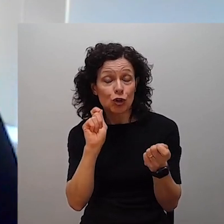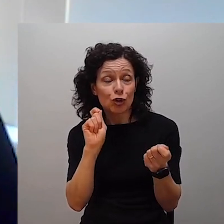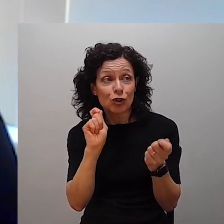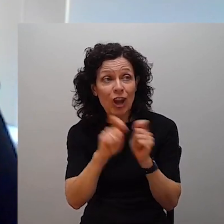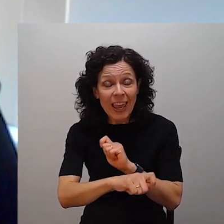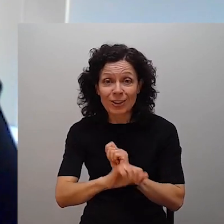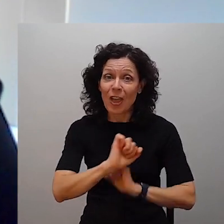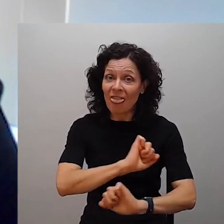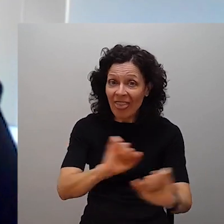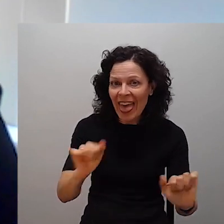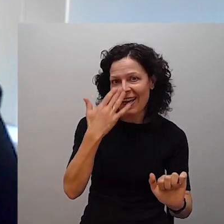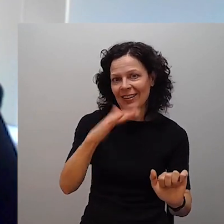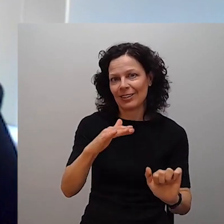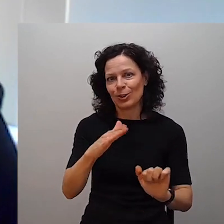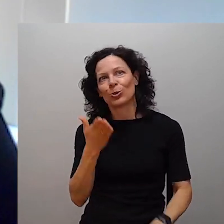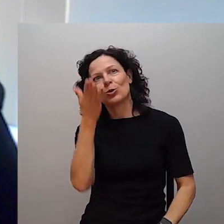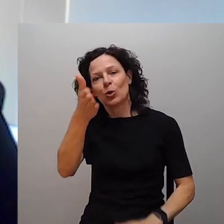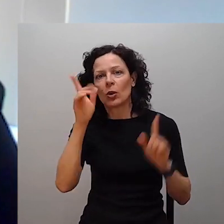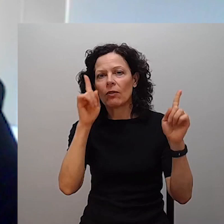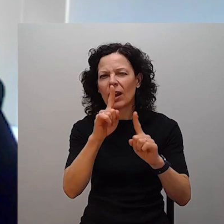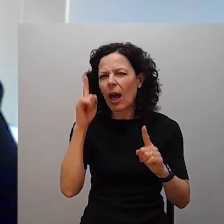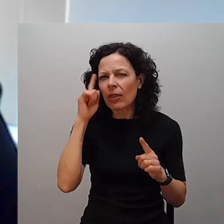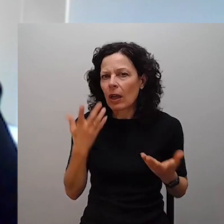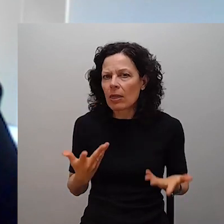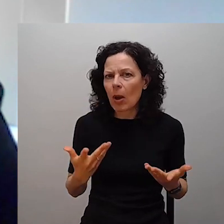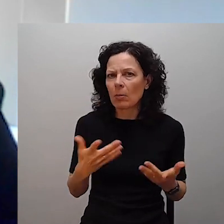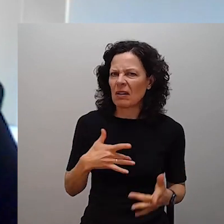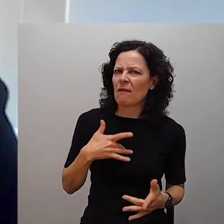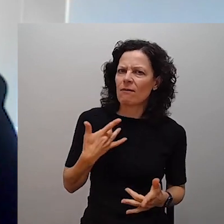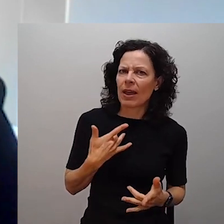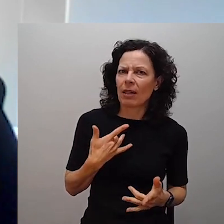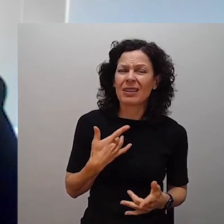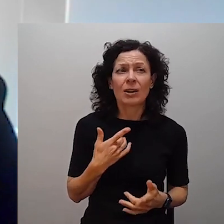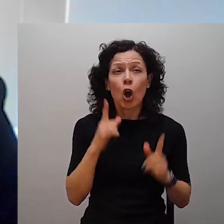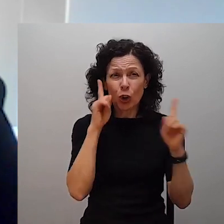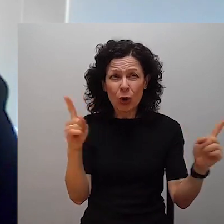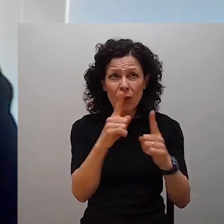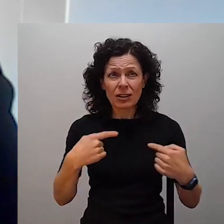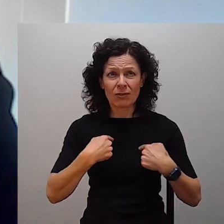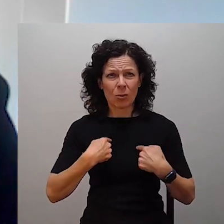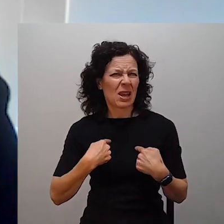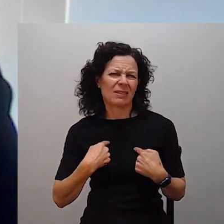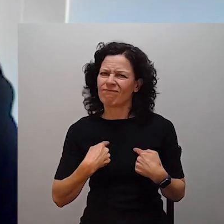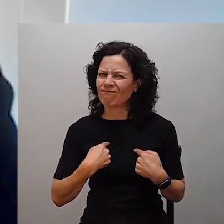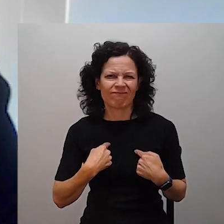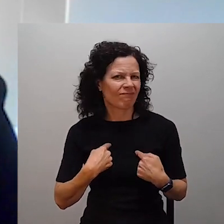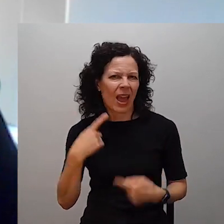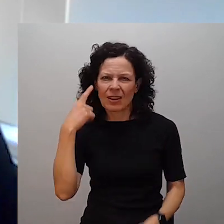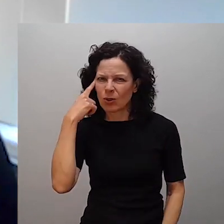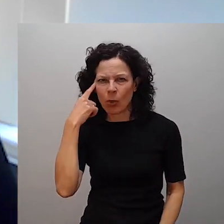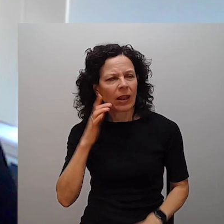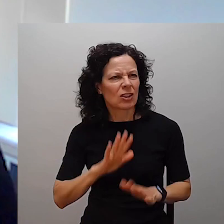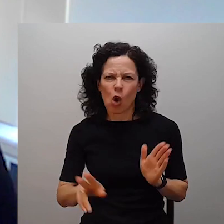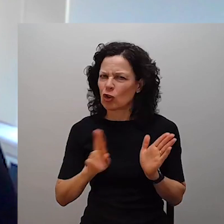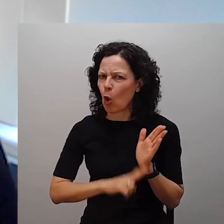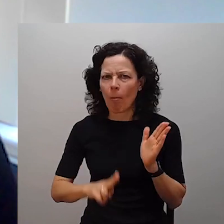as opposed to the current feeling where it doesn't always feel like a viable option. It doesn't always feel like it's something that's